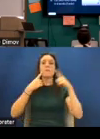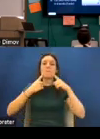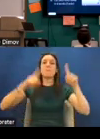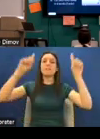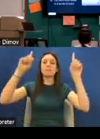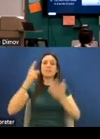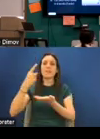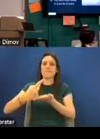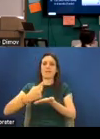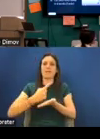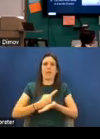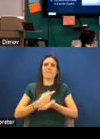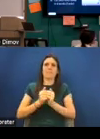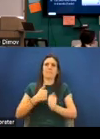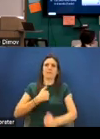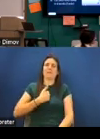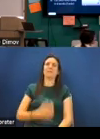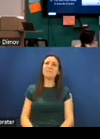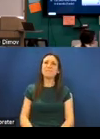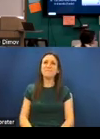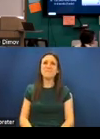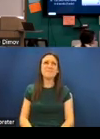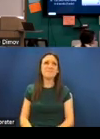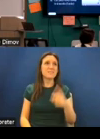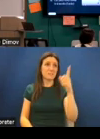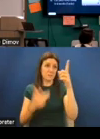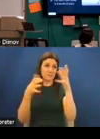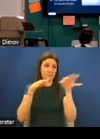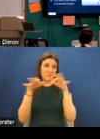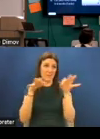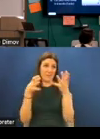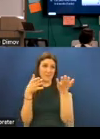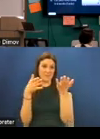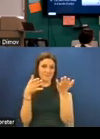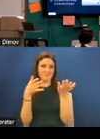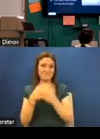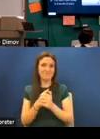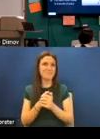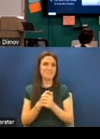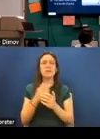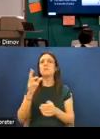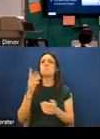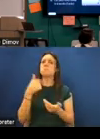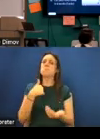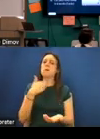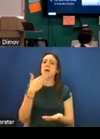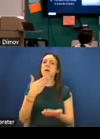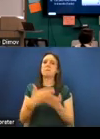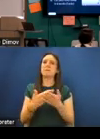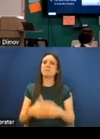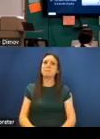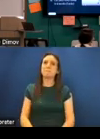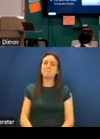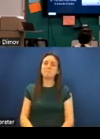Amber. Do you want to talk about that? You're good? Sure. Okay. Okay.